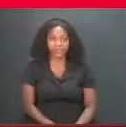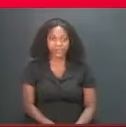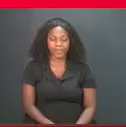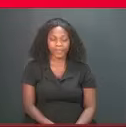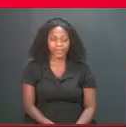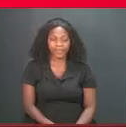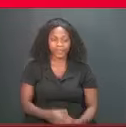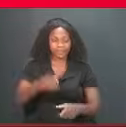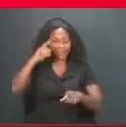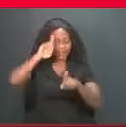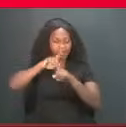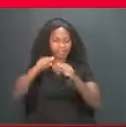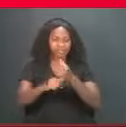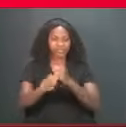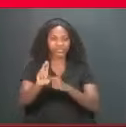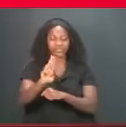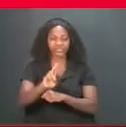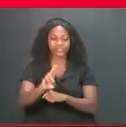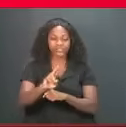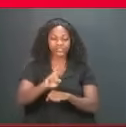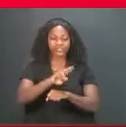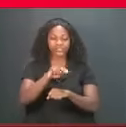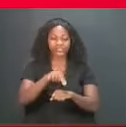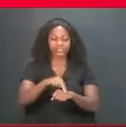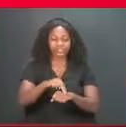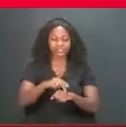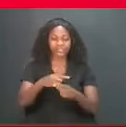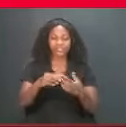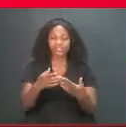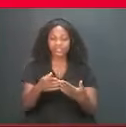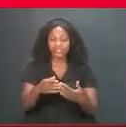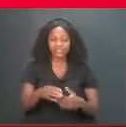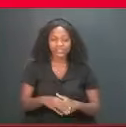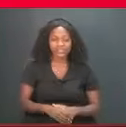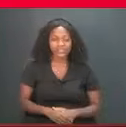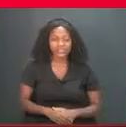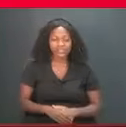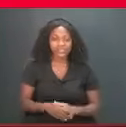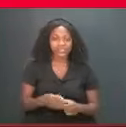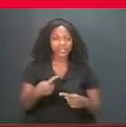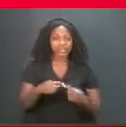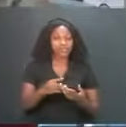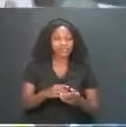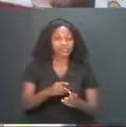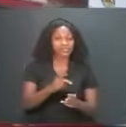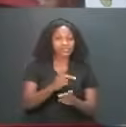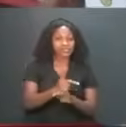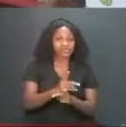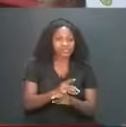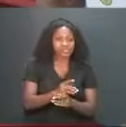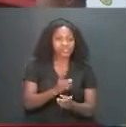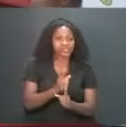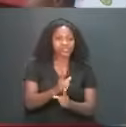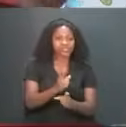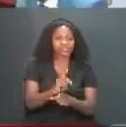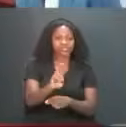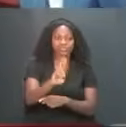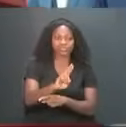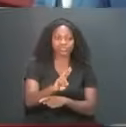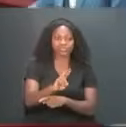Agreement under United Nations Convention on the Law of the Sea, UNCLOS, on the conservation and sustainable use of